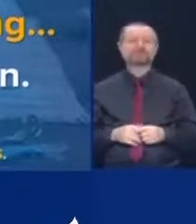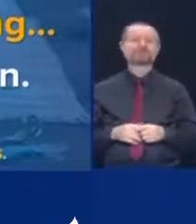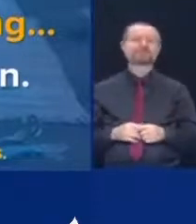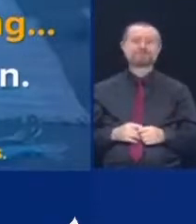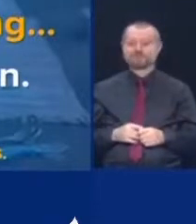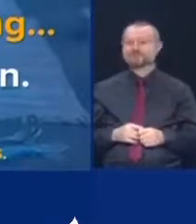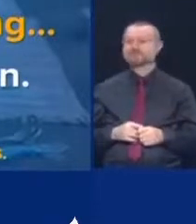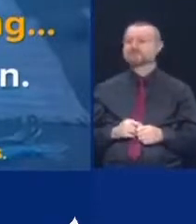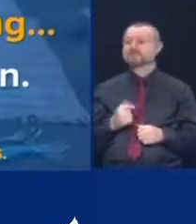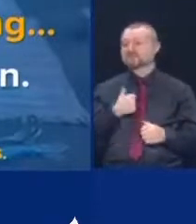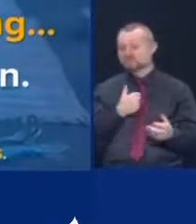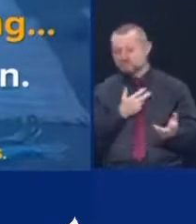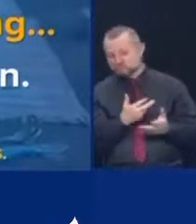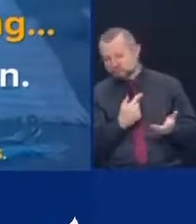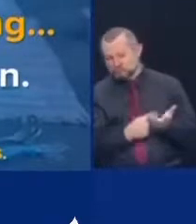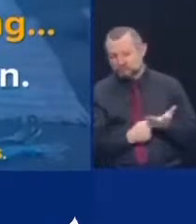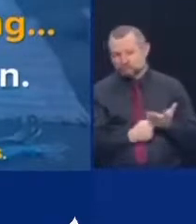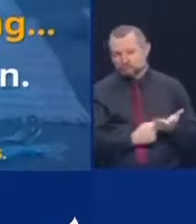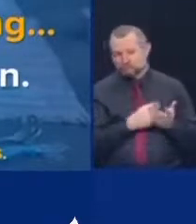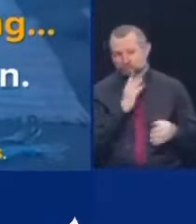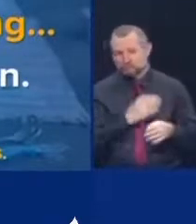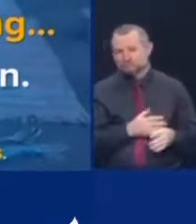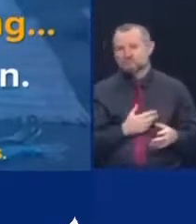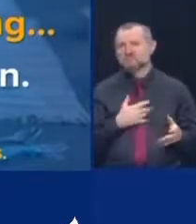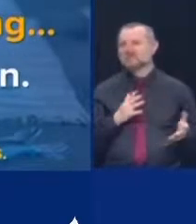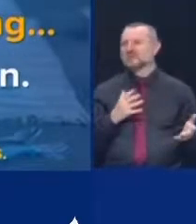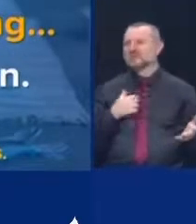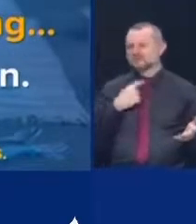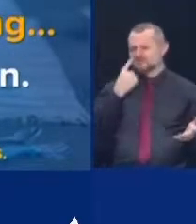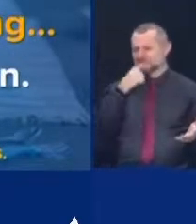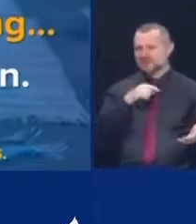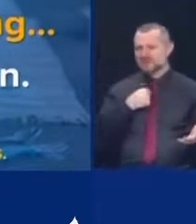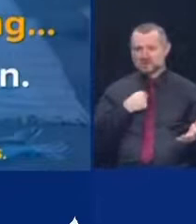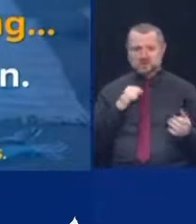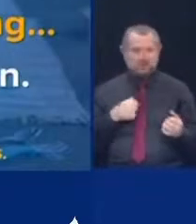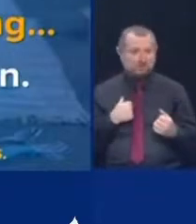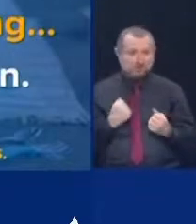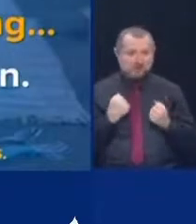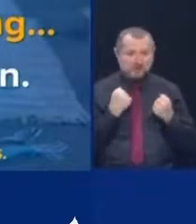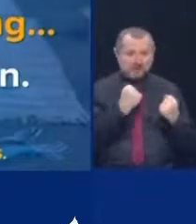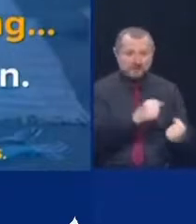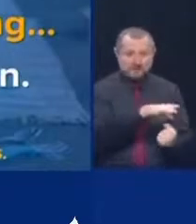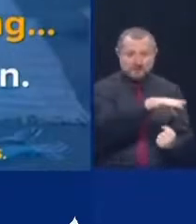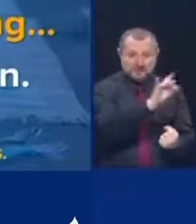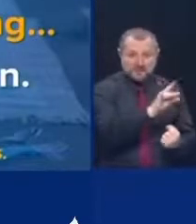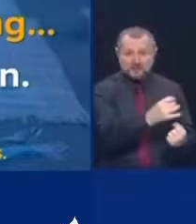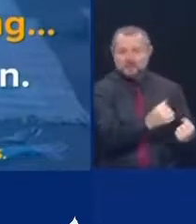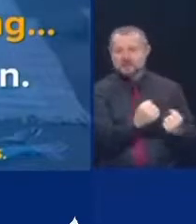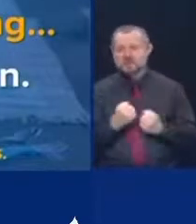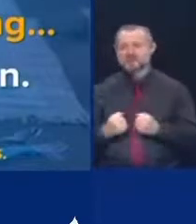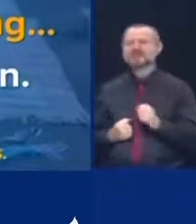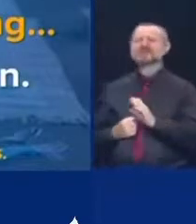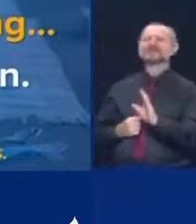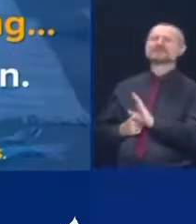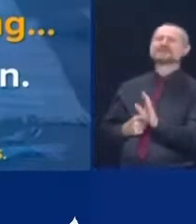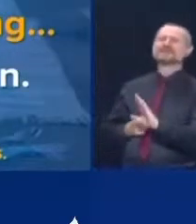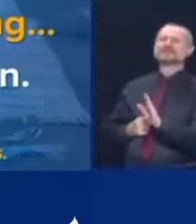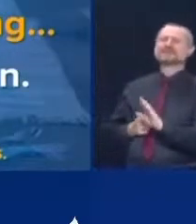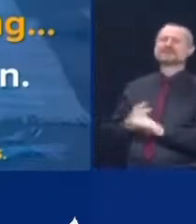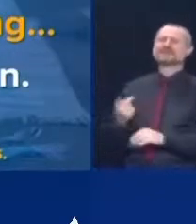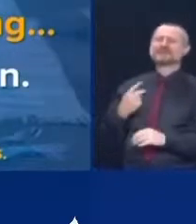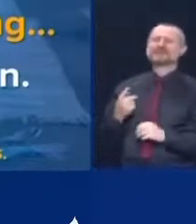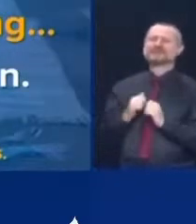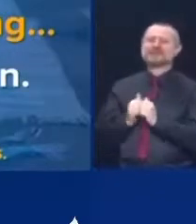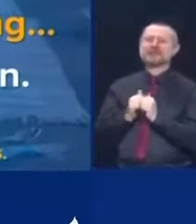And we talked through alternatives. I said, look, I'll get in the car, I'll come and I'll pick you up. She said, that doesn't make sense. Then we're in a car together for